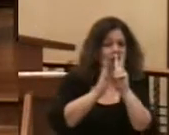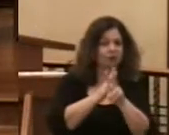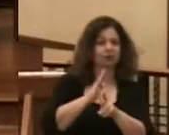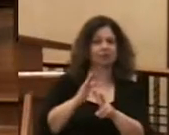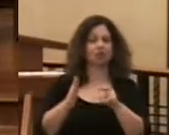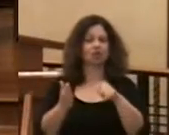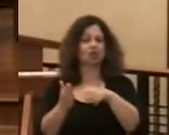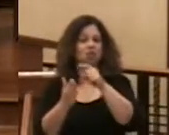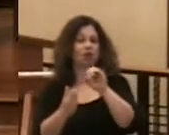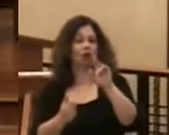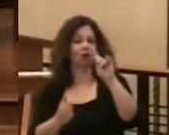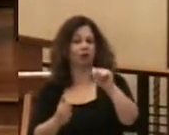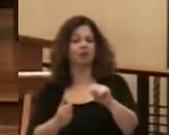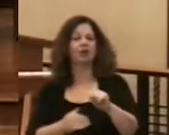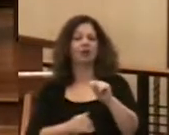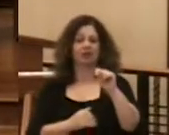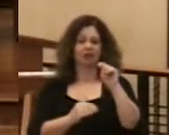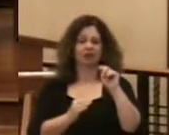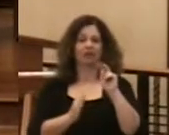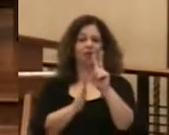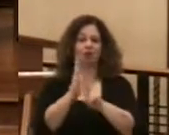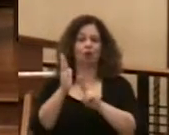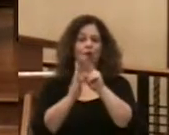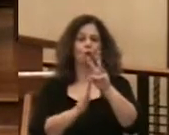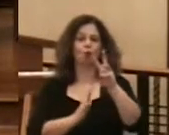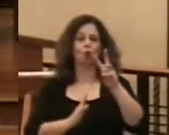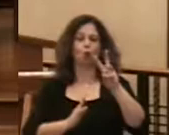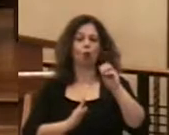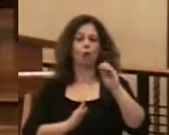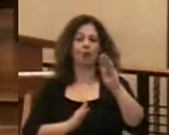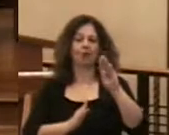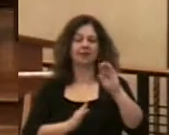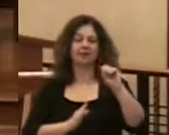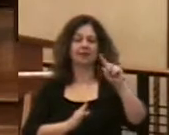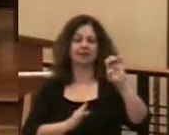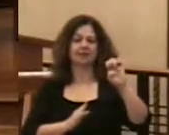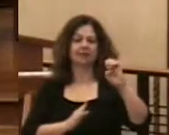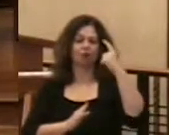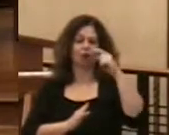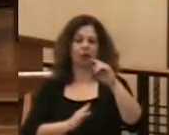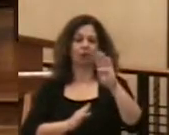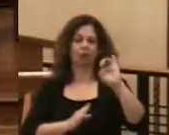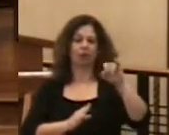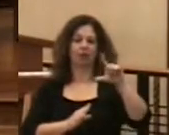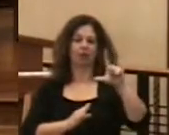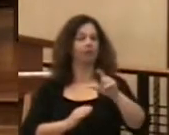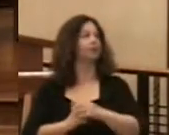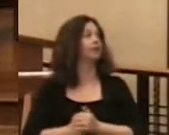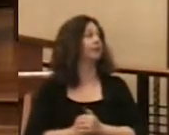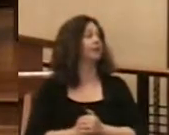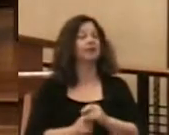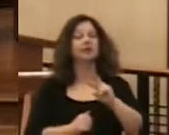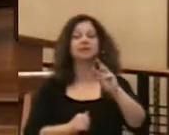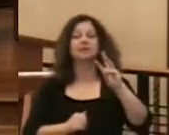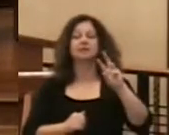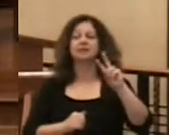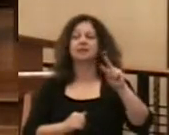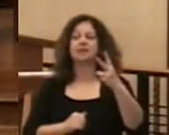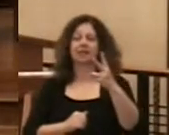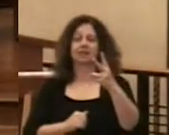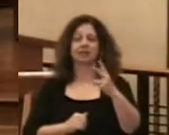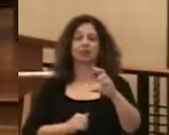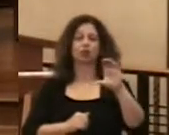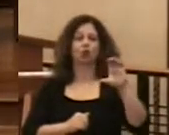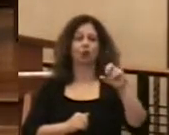under Ministry and Stewardship on the drop-down menu. 2 Corinthians 9, verse 7 says,